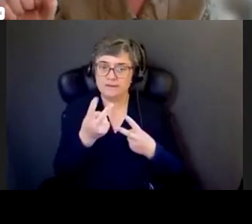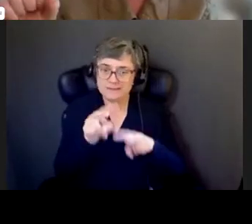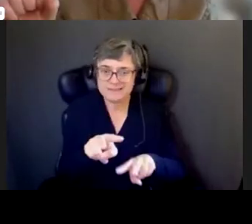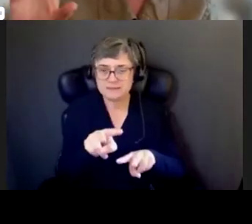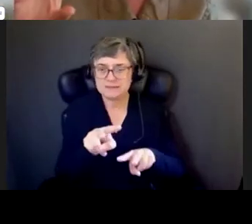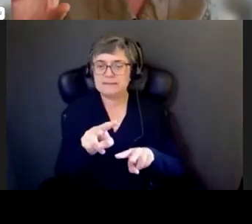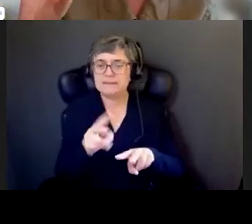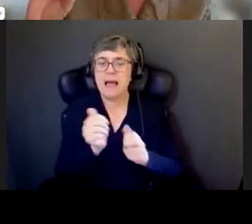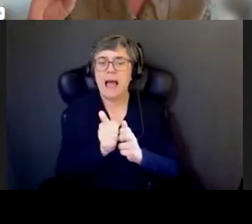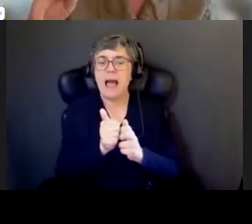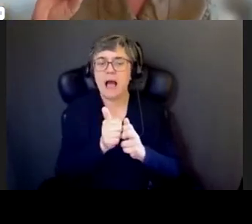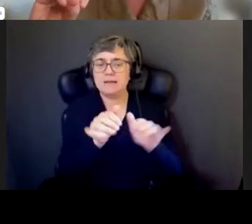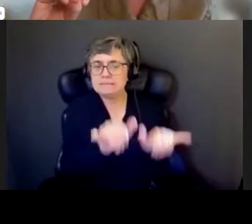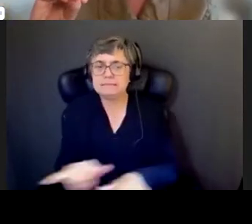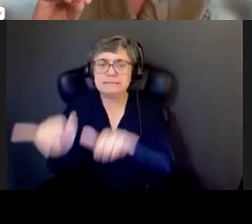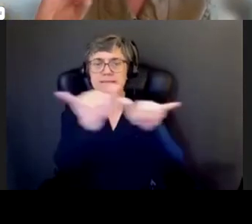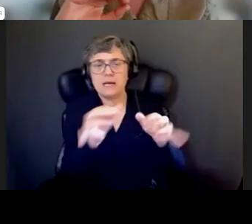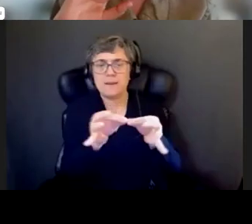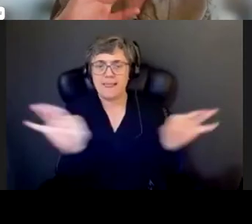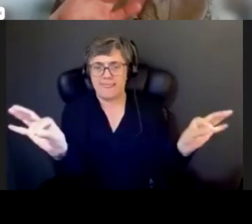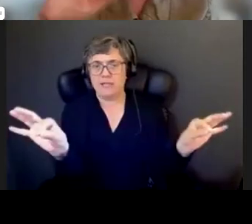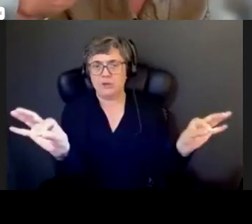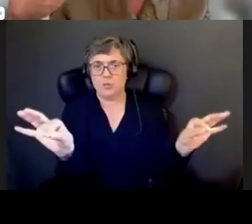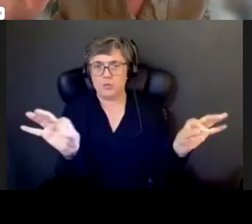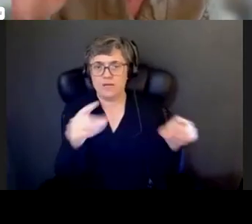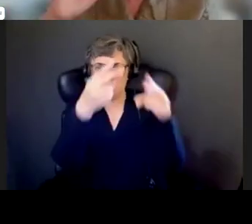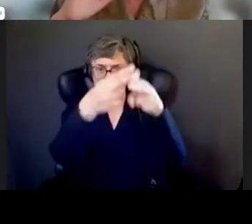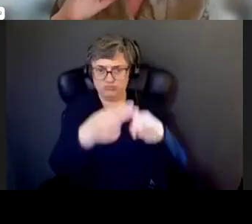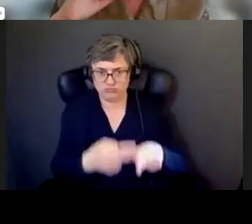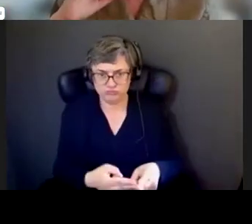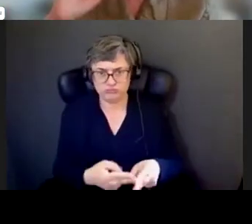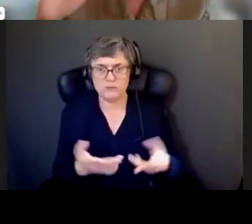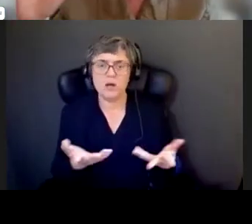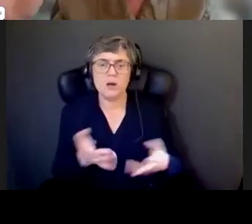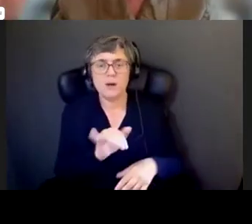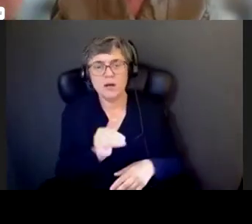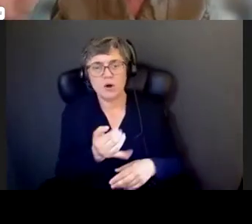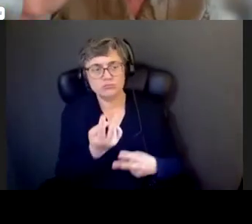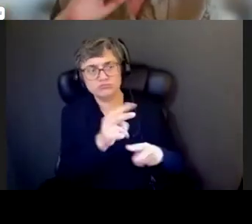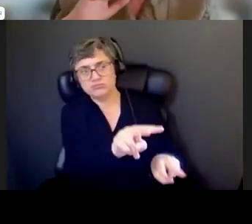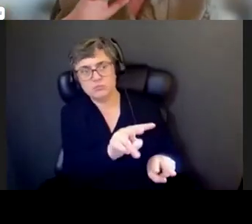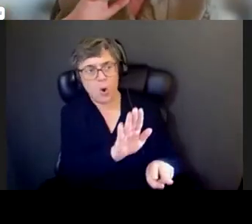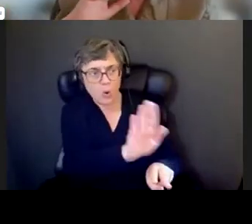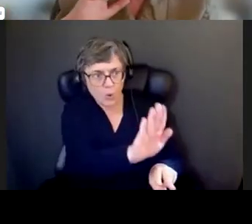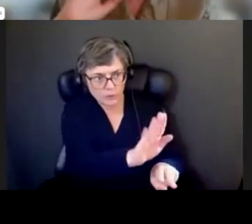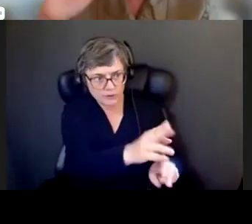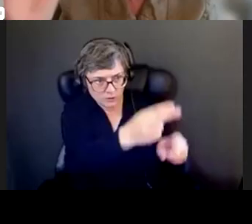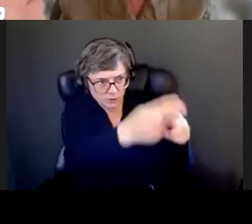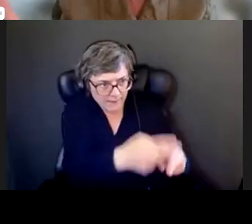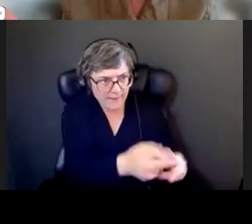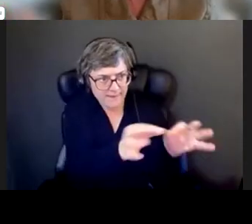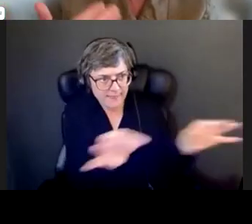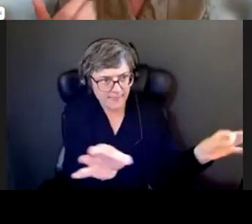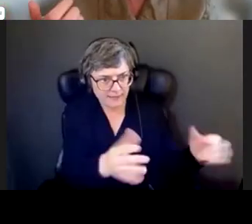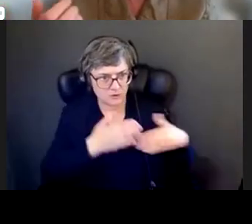language, but also how we can recognize different forms of language or terminology that people may use from different contexts so